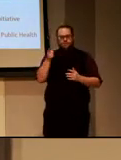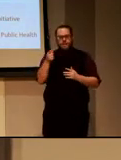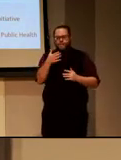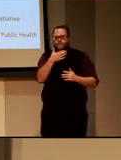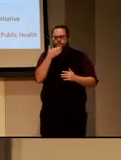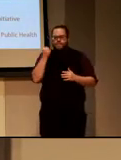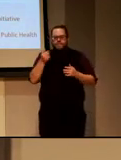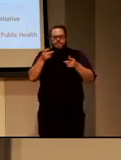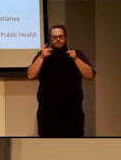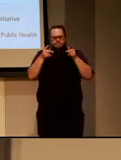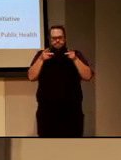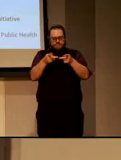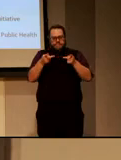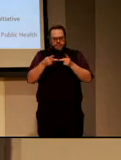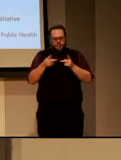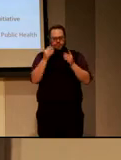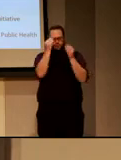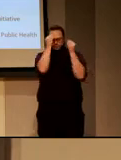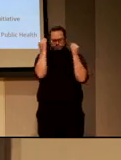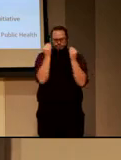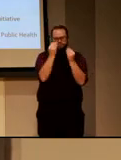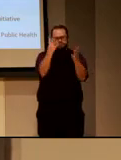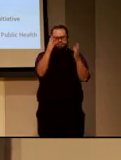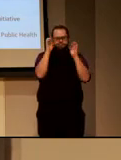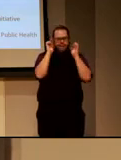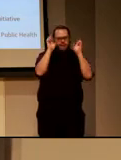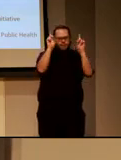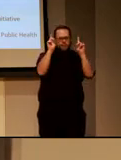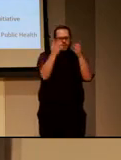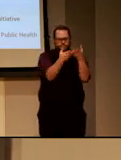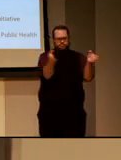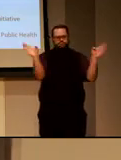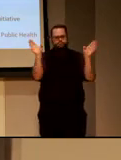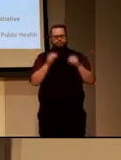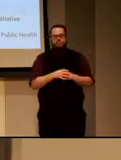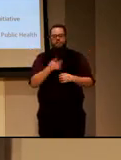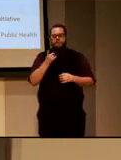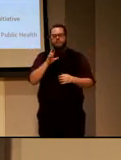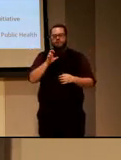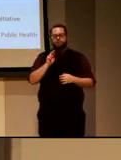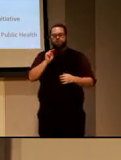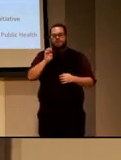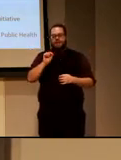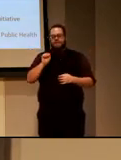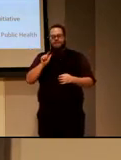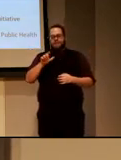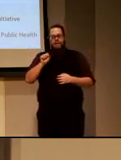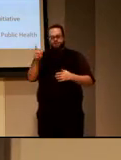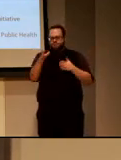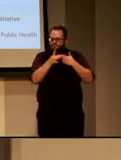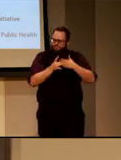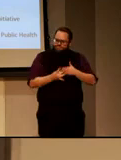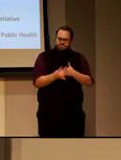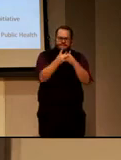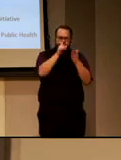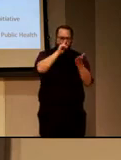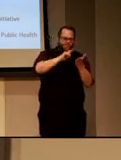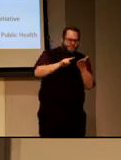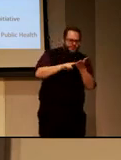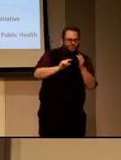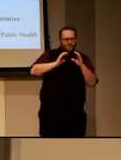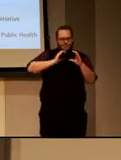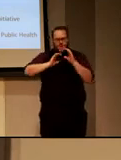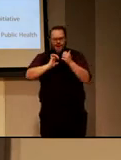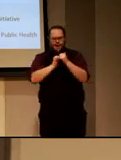educate the public about these critical health issues. Dr. Renee Salas is leading the charge in researching and communicating